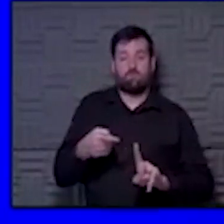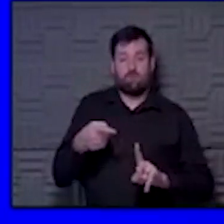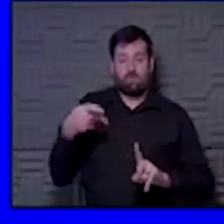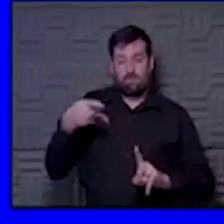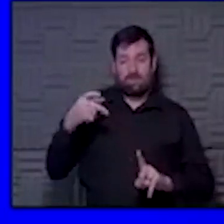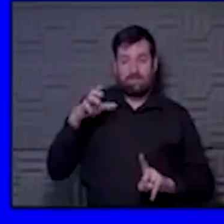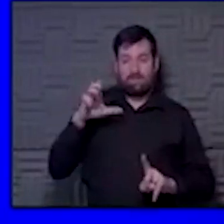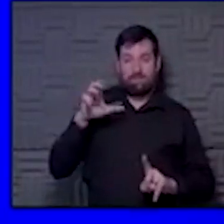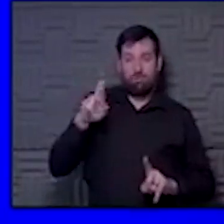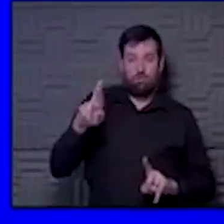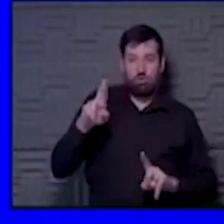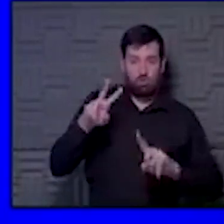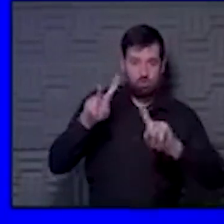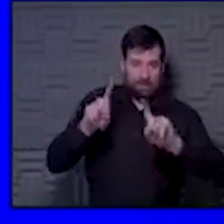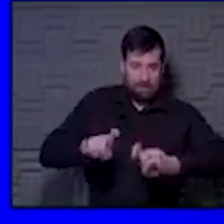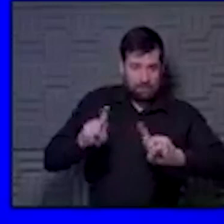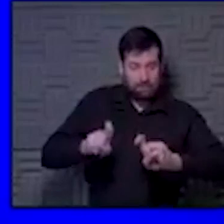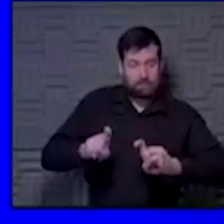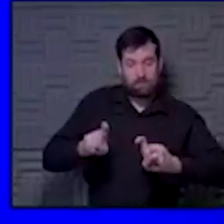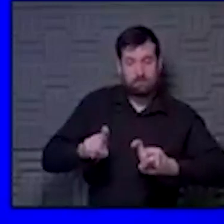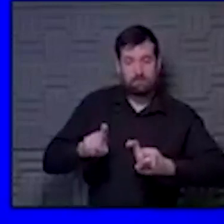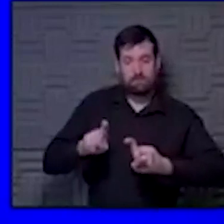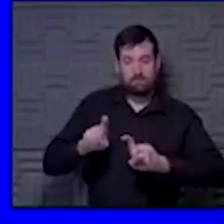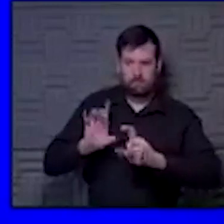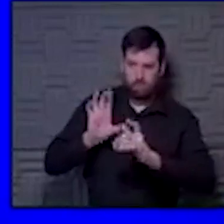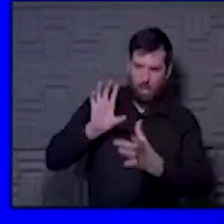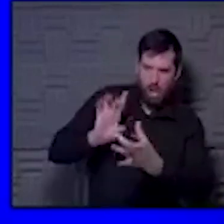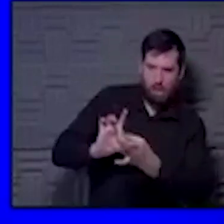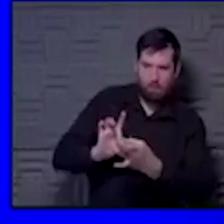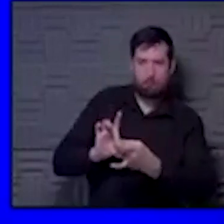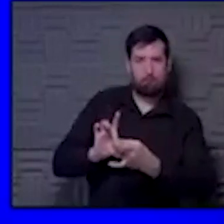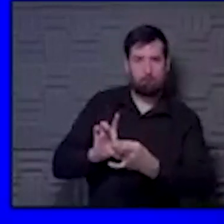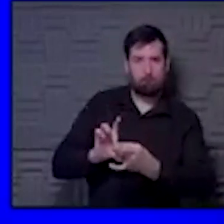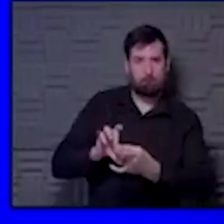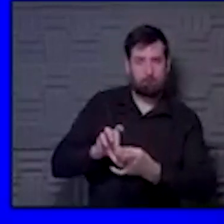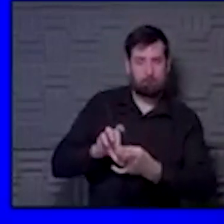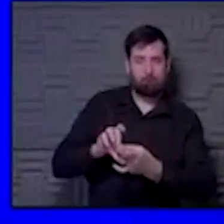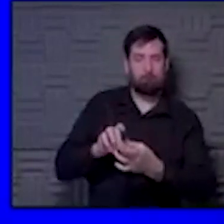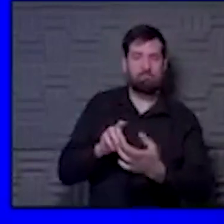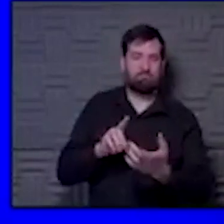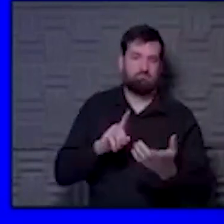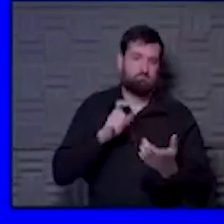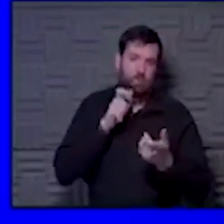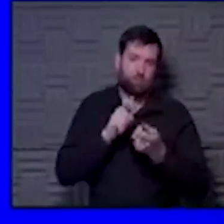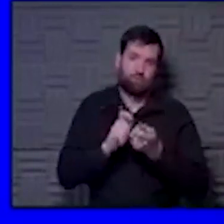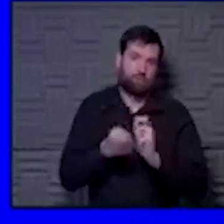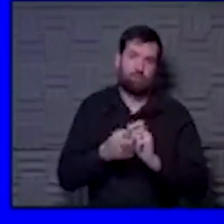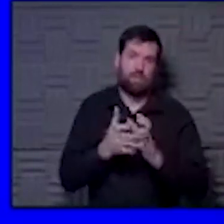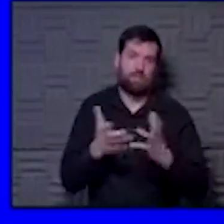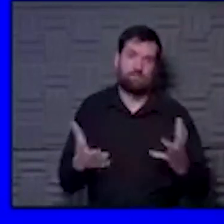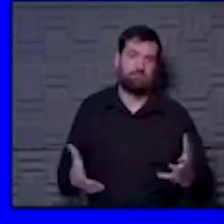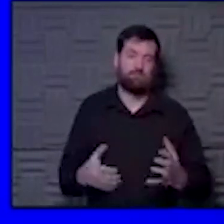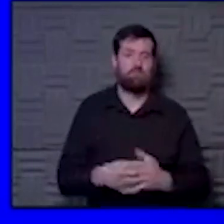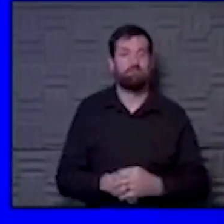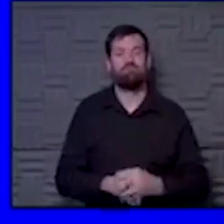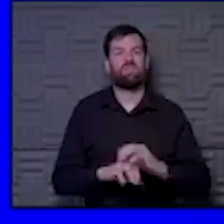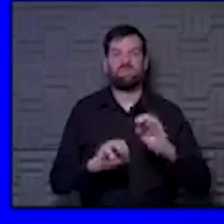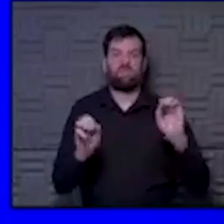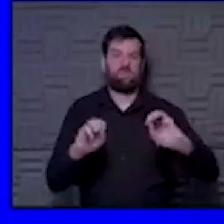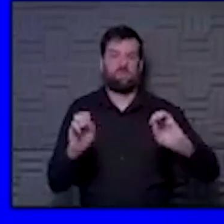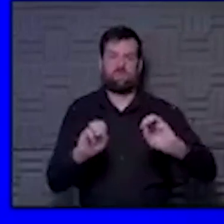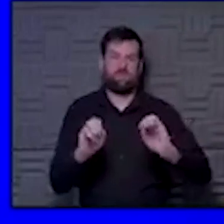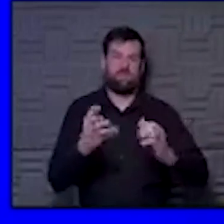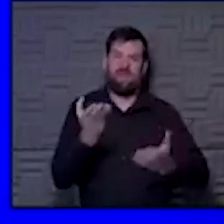PCR primers are attracted to in that genome really don't change much. And so there's no evidence right